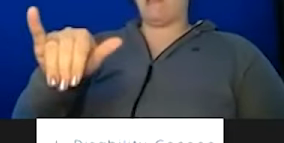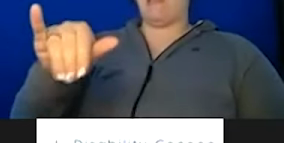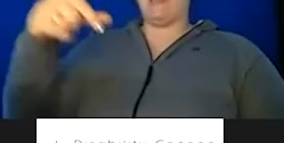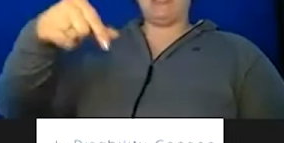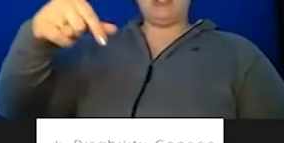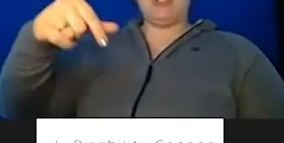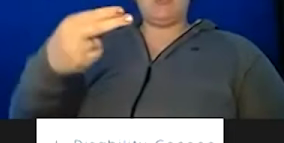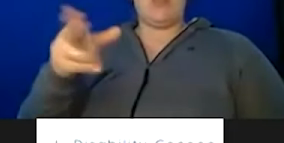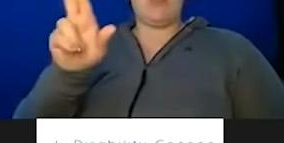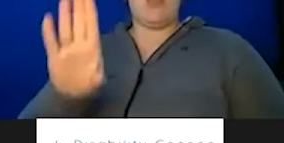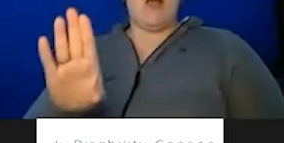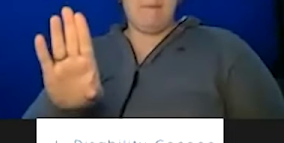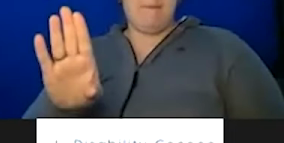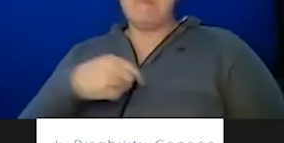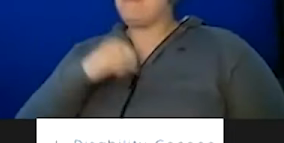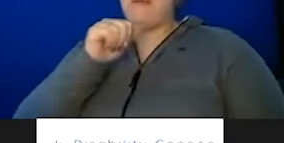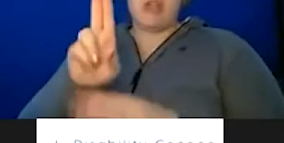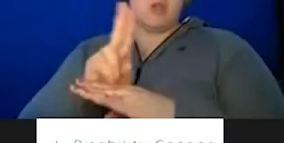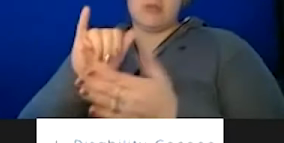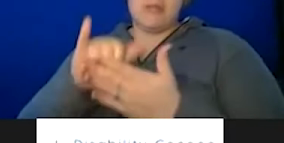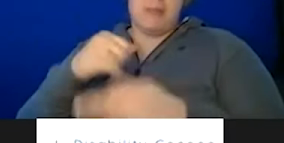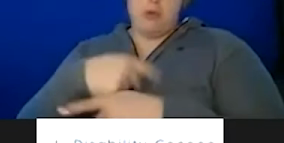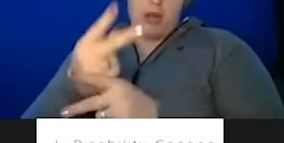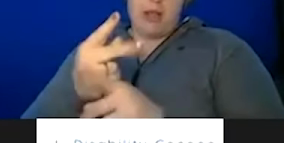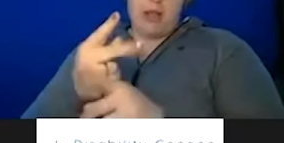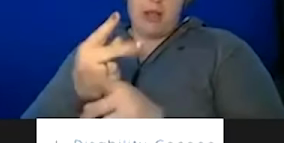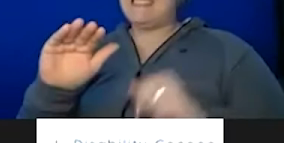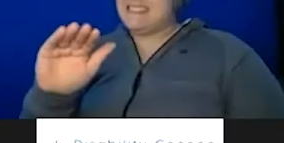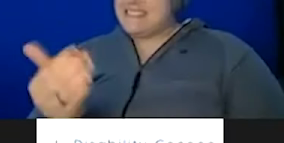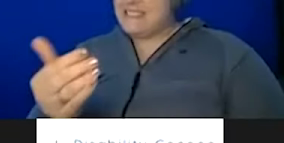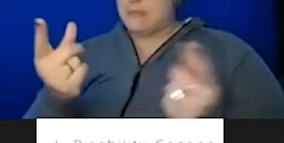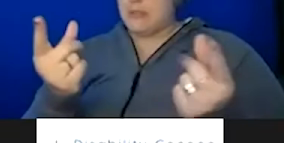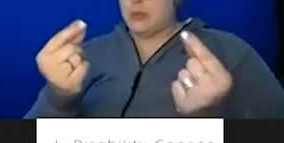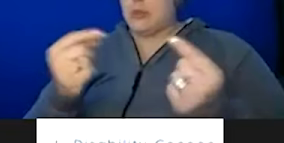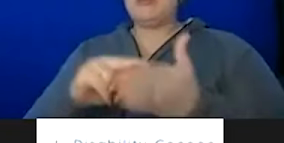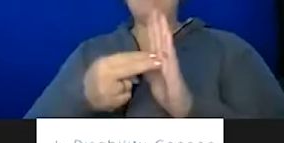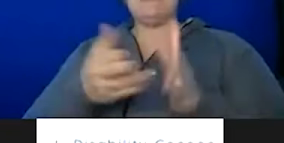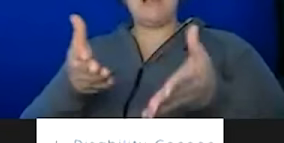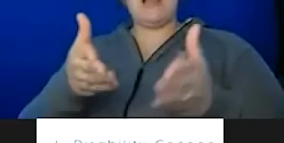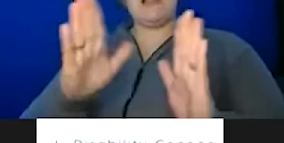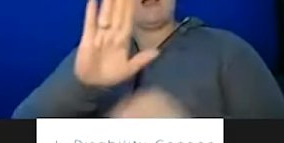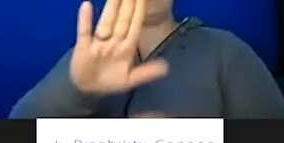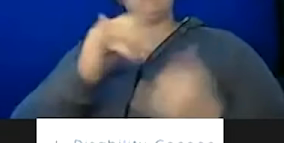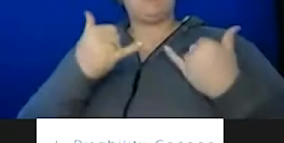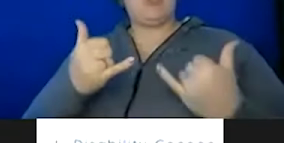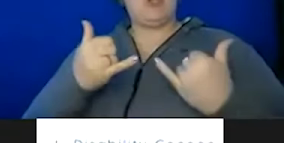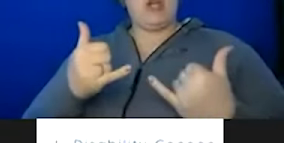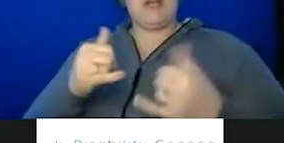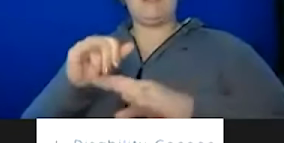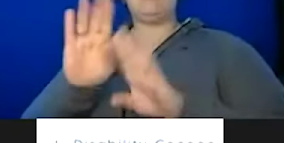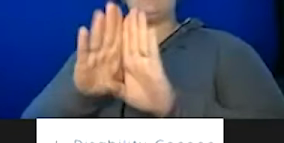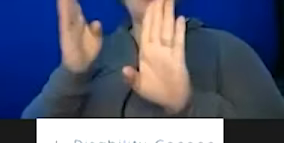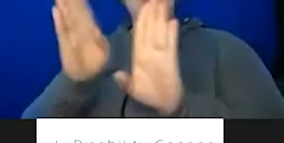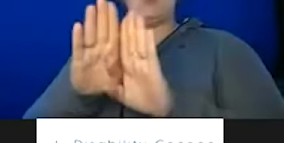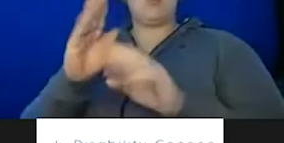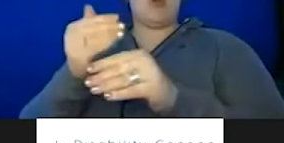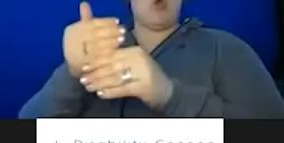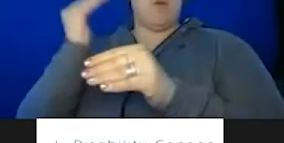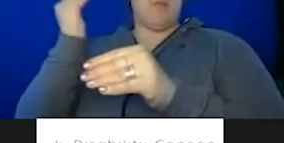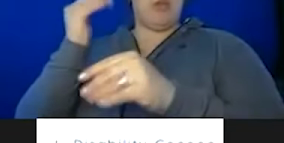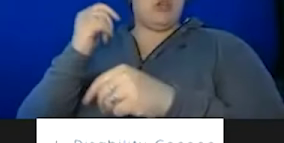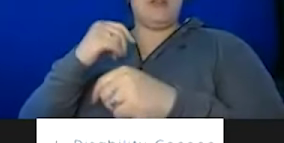product, but apparently what it does is it will allow your existing garage door opener to communicate with your wireless network